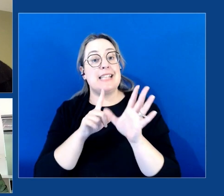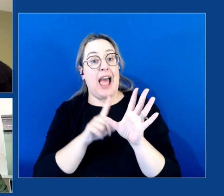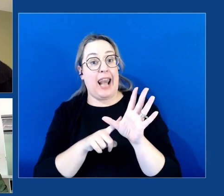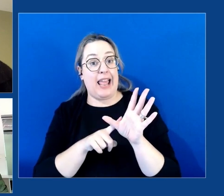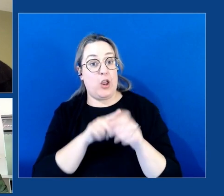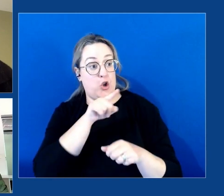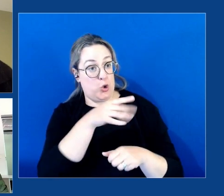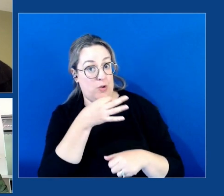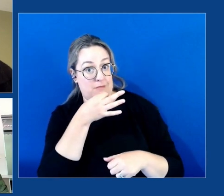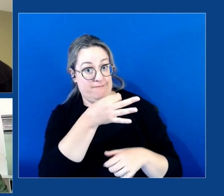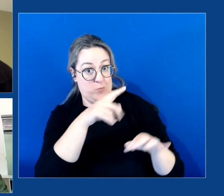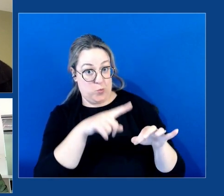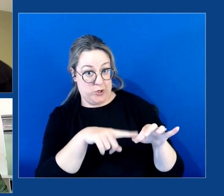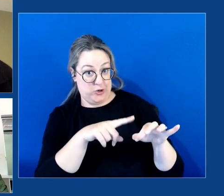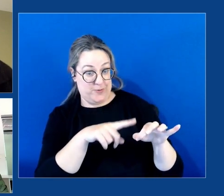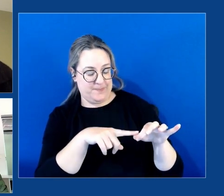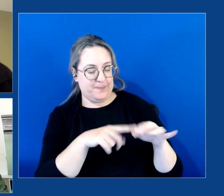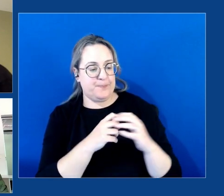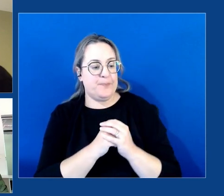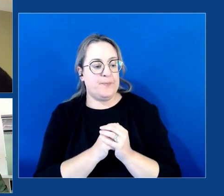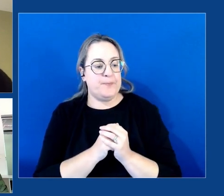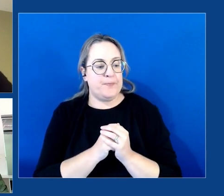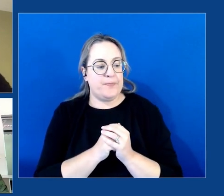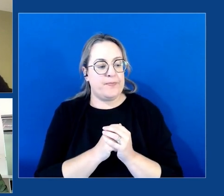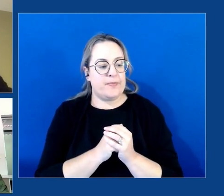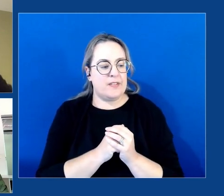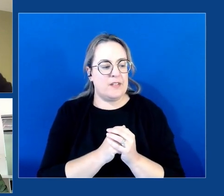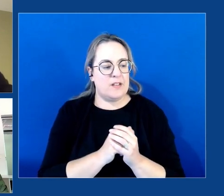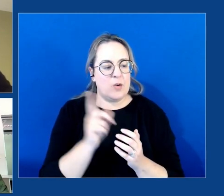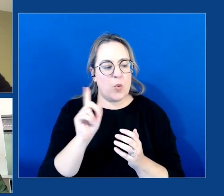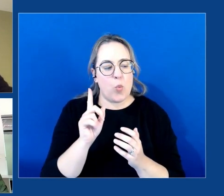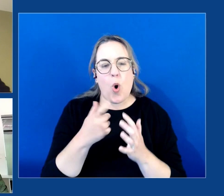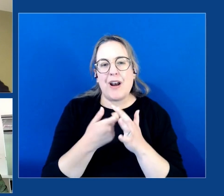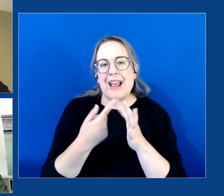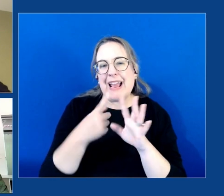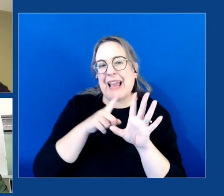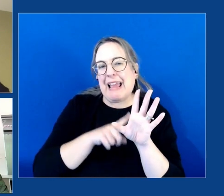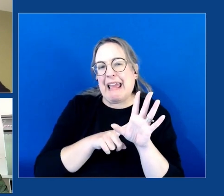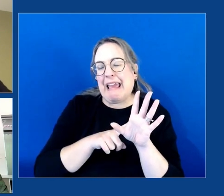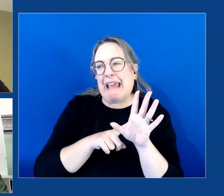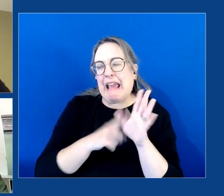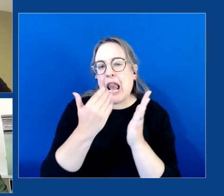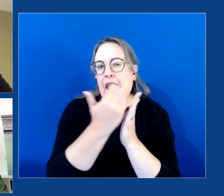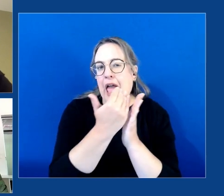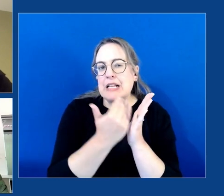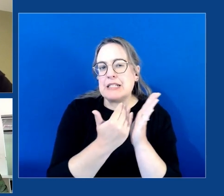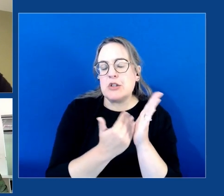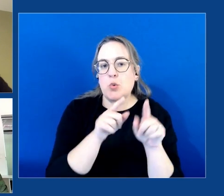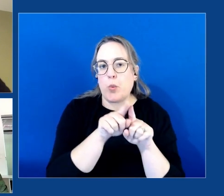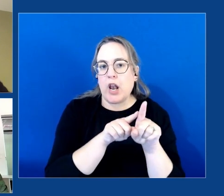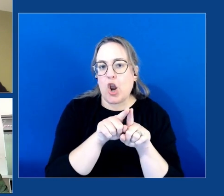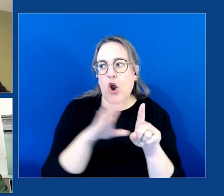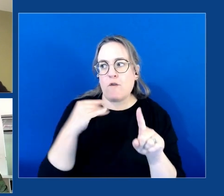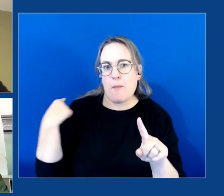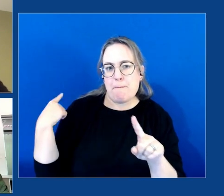you was, what are some of the key lessons that you have learned from the past 20 years? You